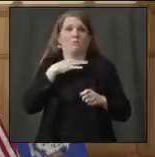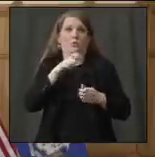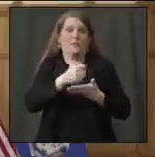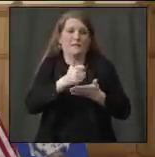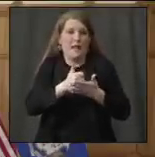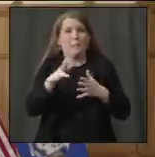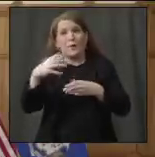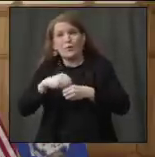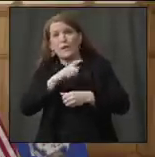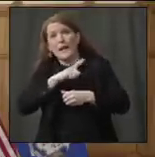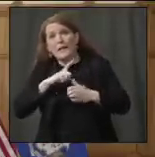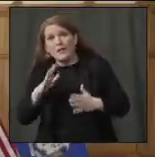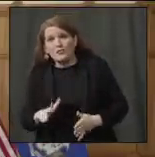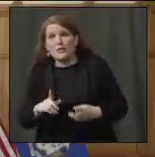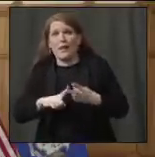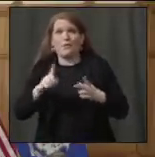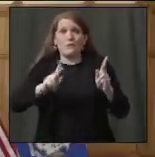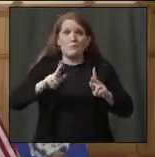And Josh,